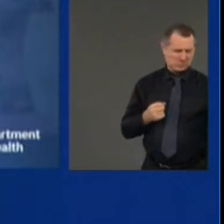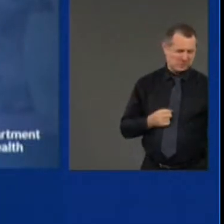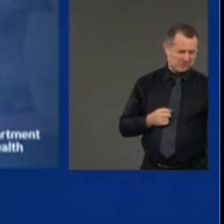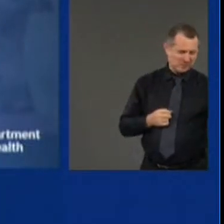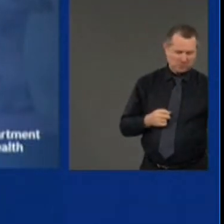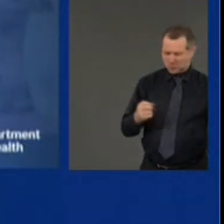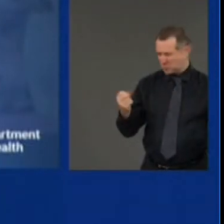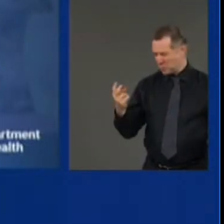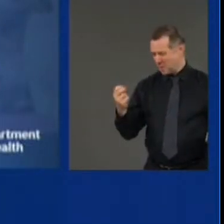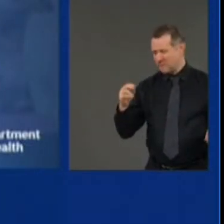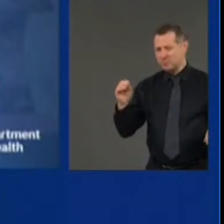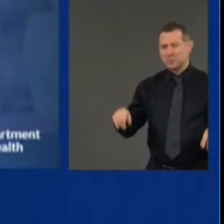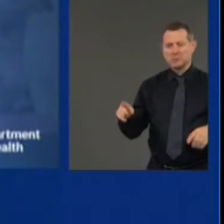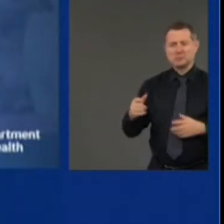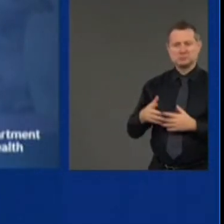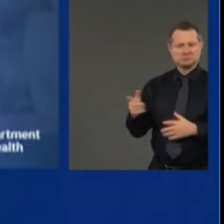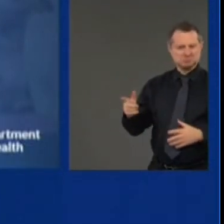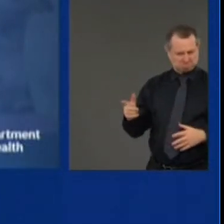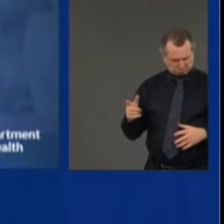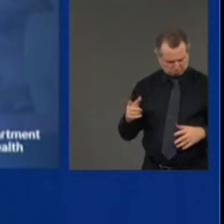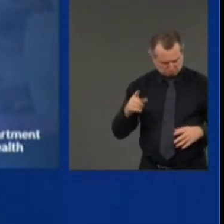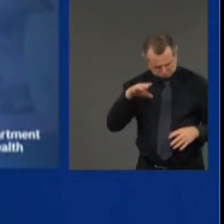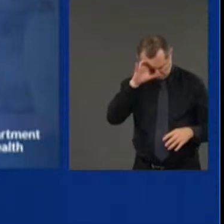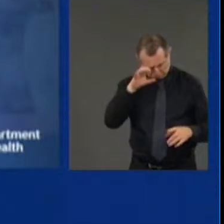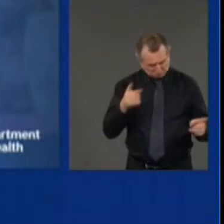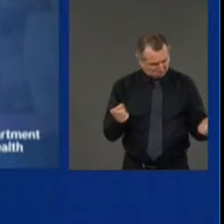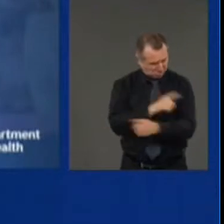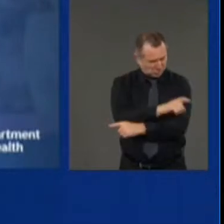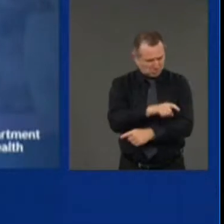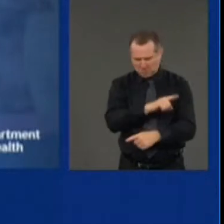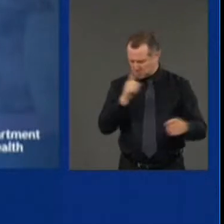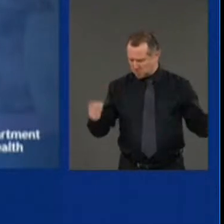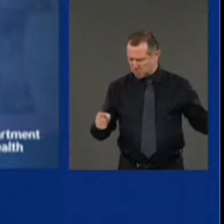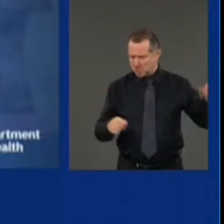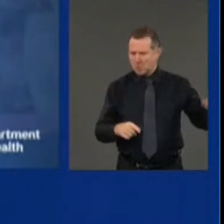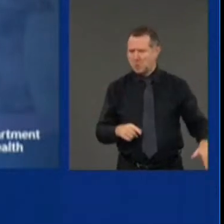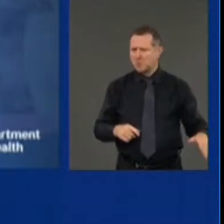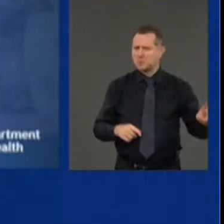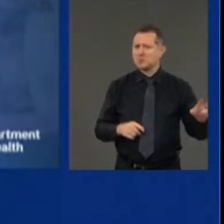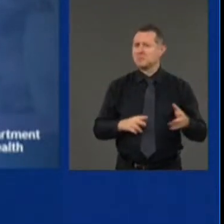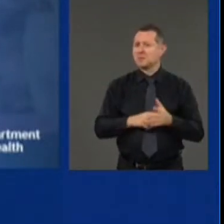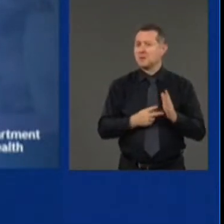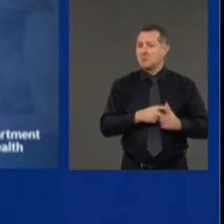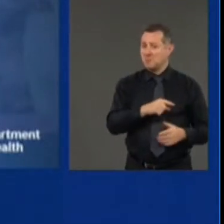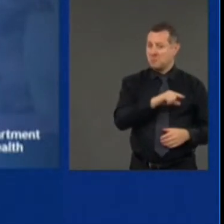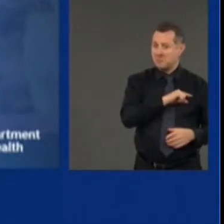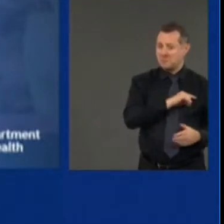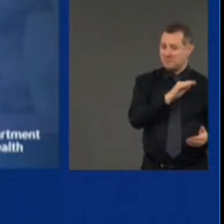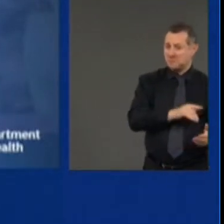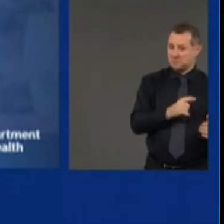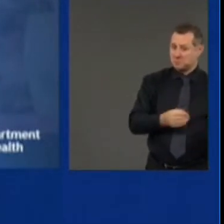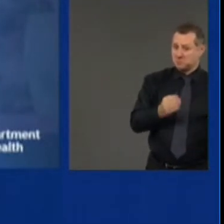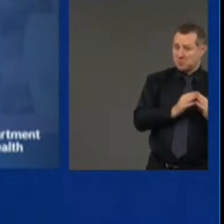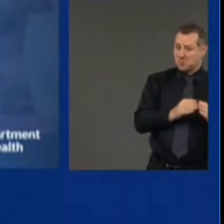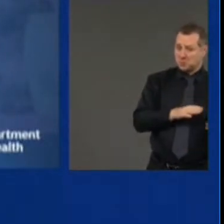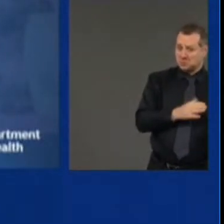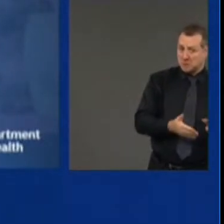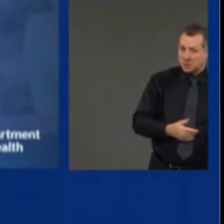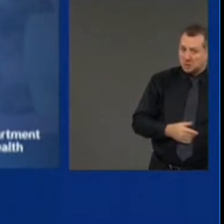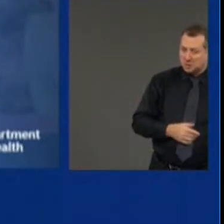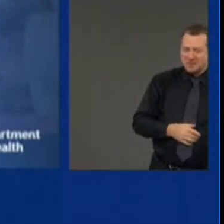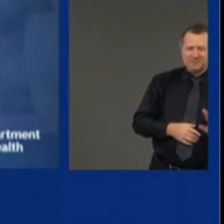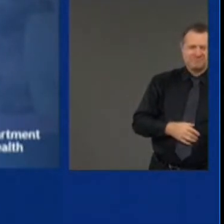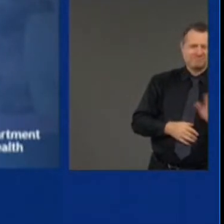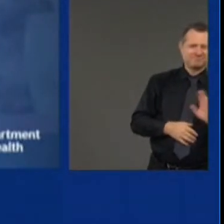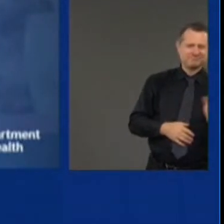rated. So the idea that nursing homes that had a lower quality rating over the past several years had a higher death rate than